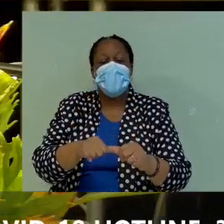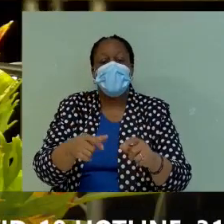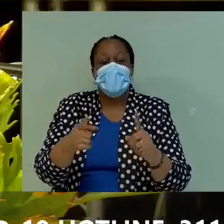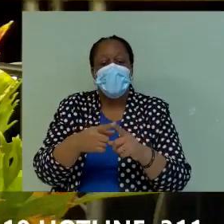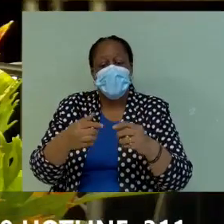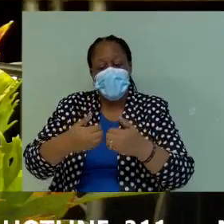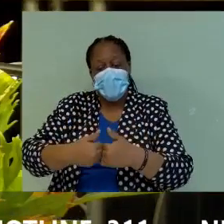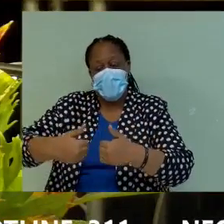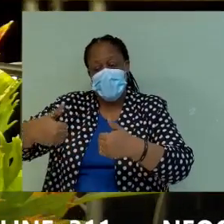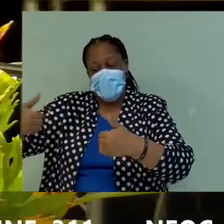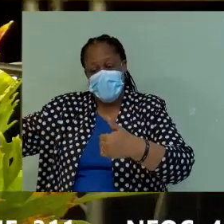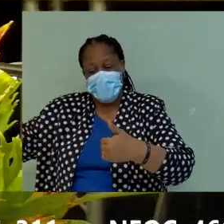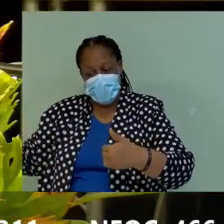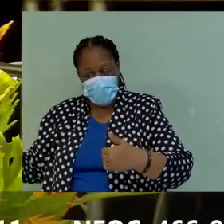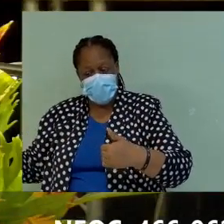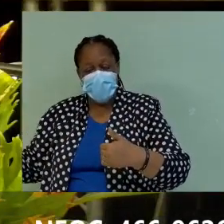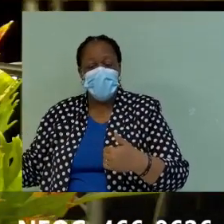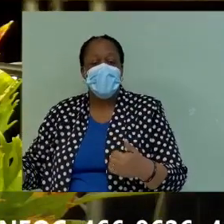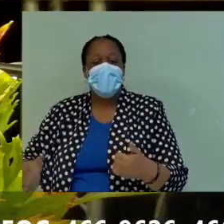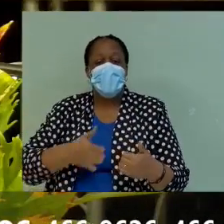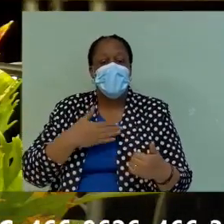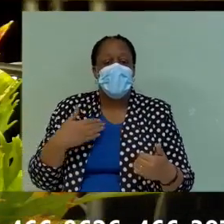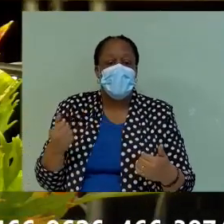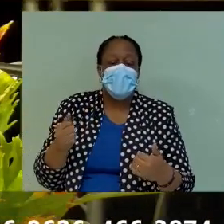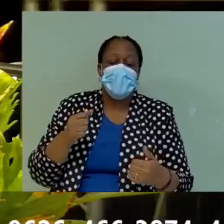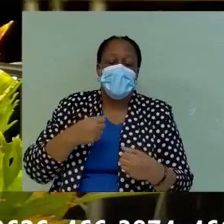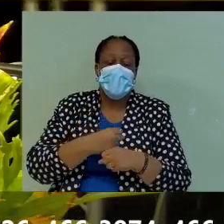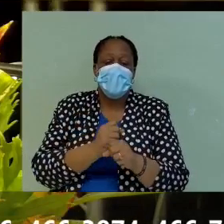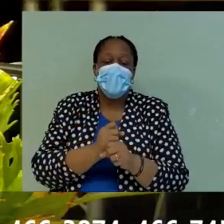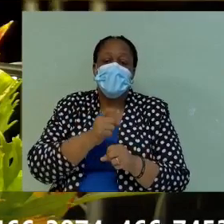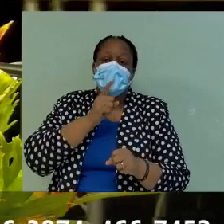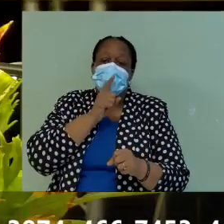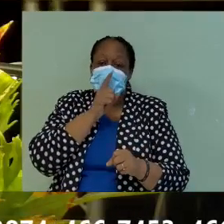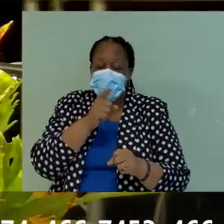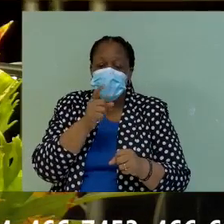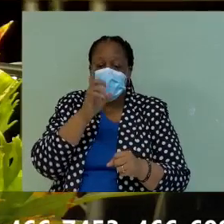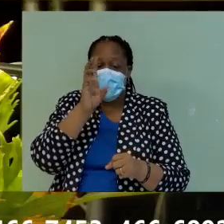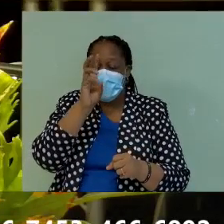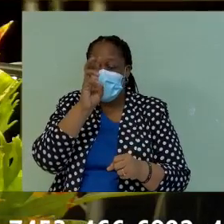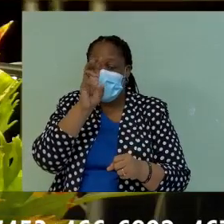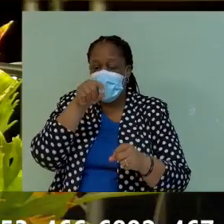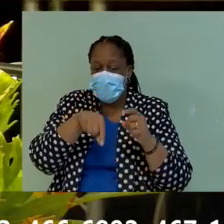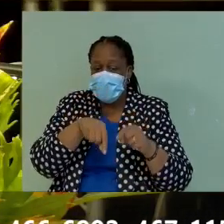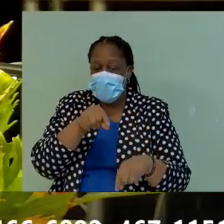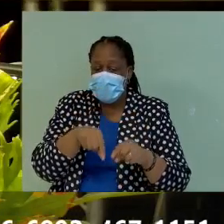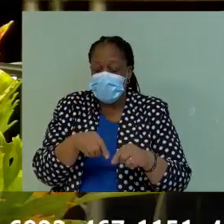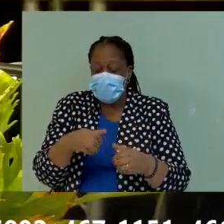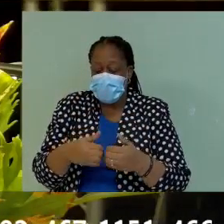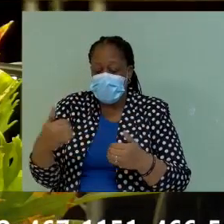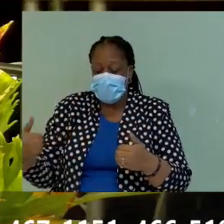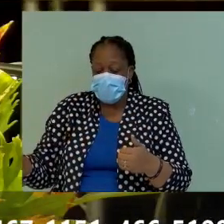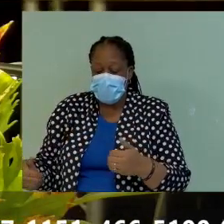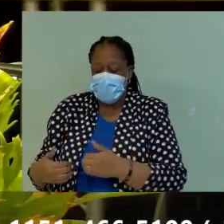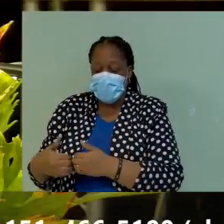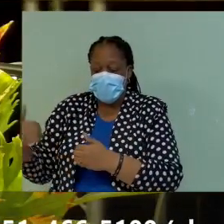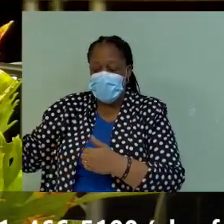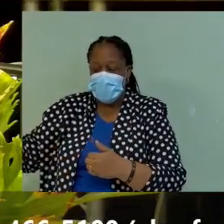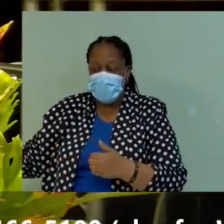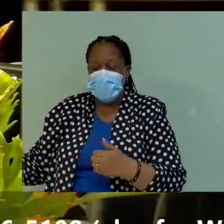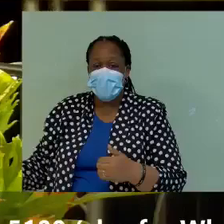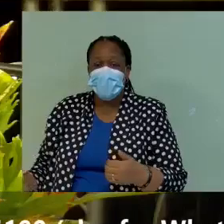physical distancing measures by ensuring at least 6 feet between persons, engage